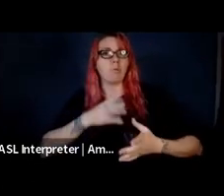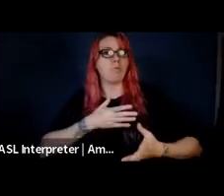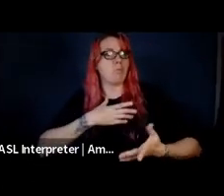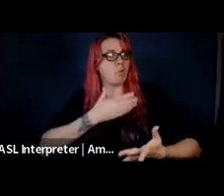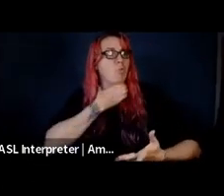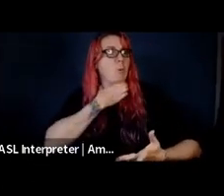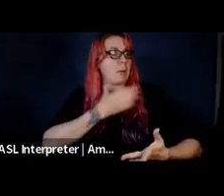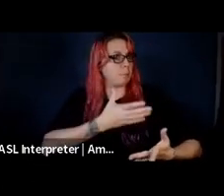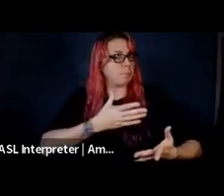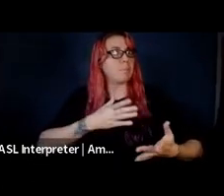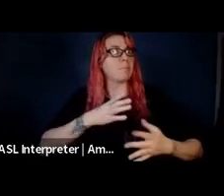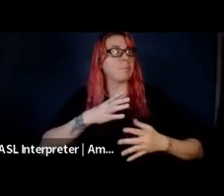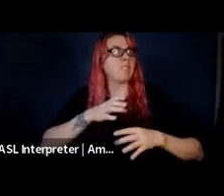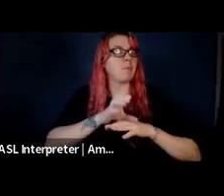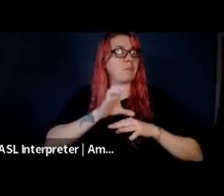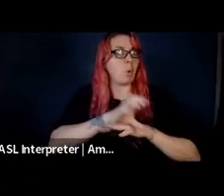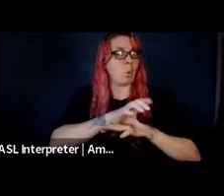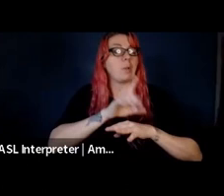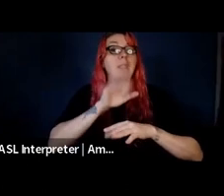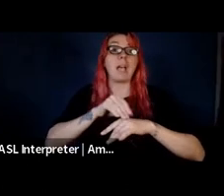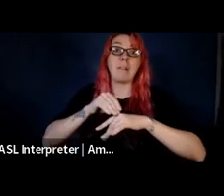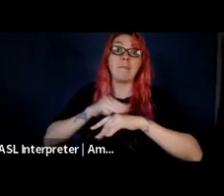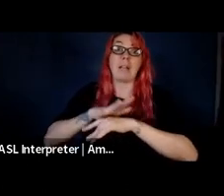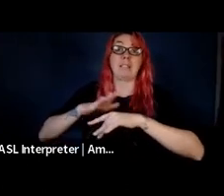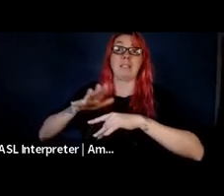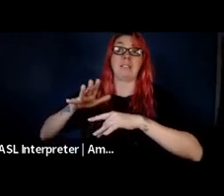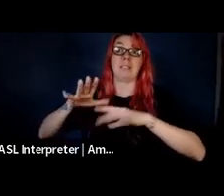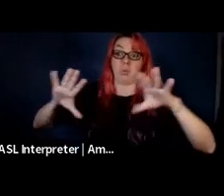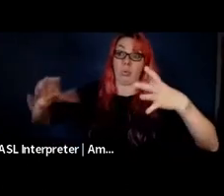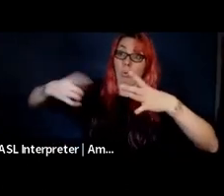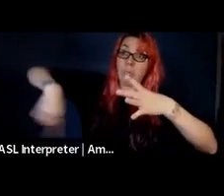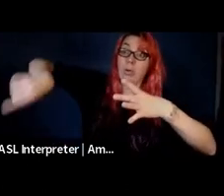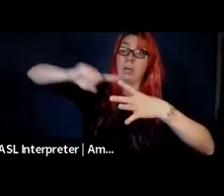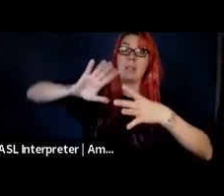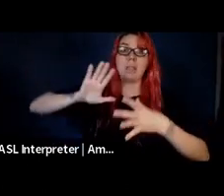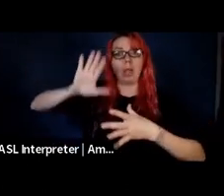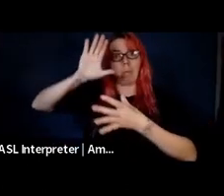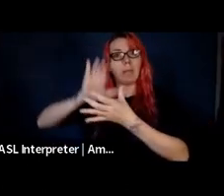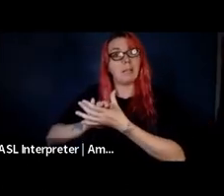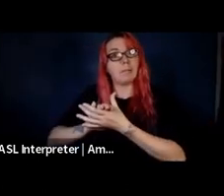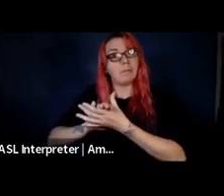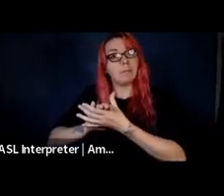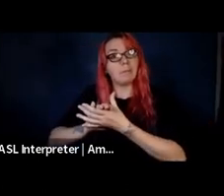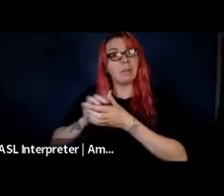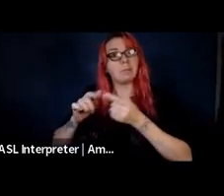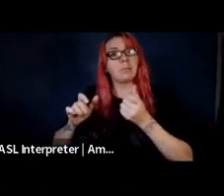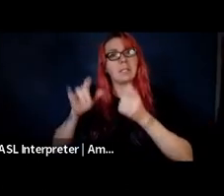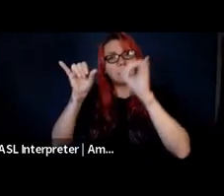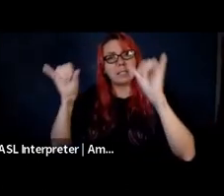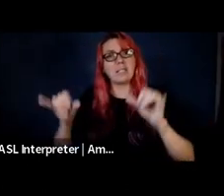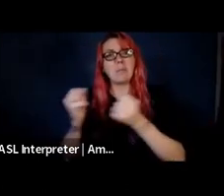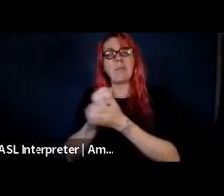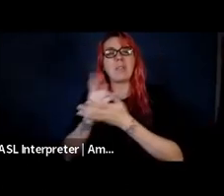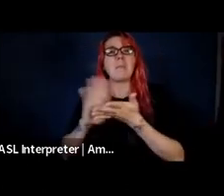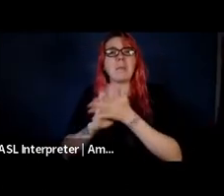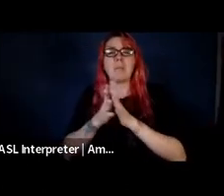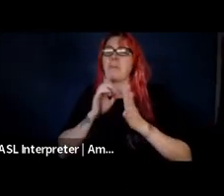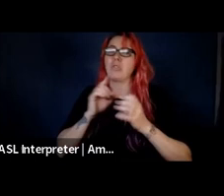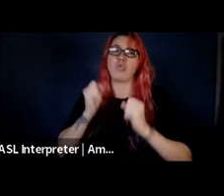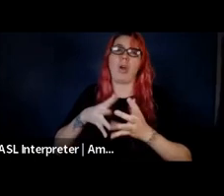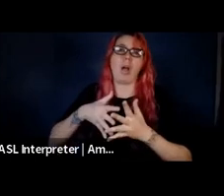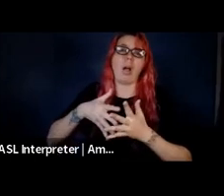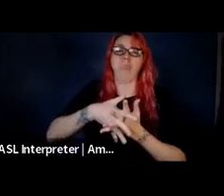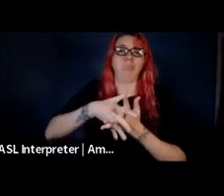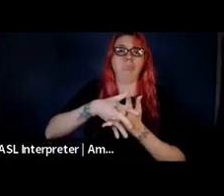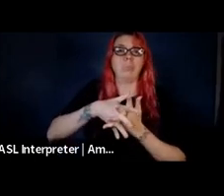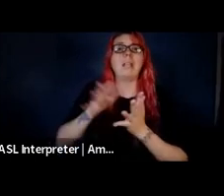manifests as an explicit ideology, groups of people. And then that becomes its own justification, right? So it's almost, if you think about stereotypes about people, so